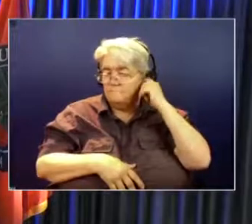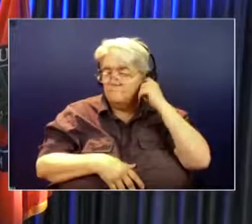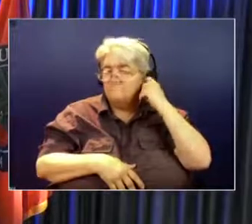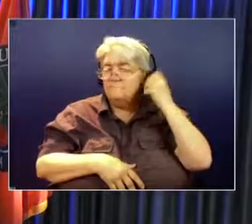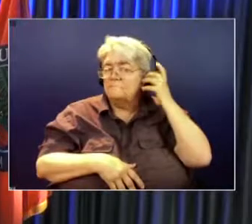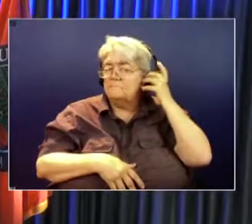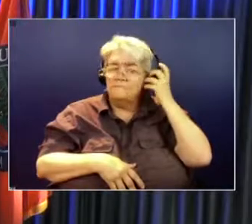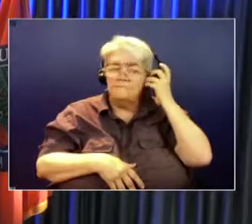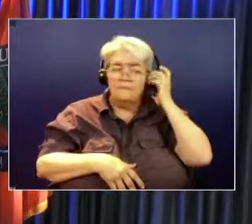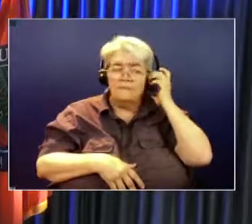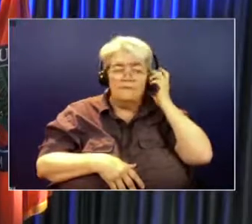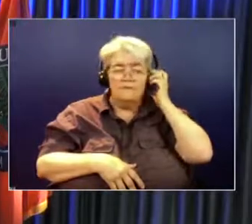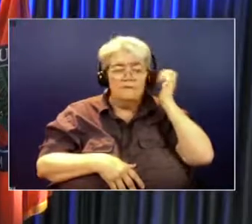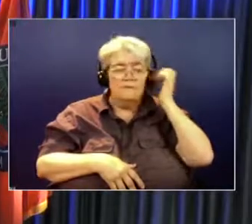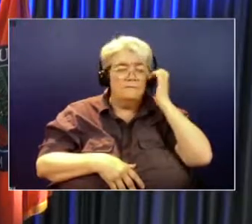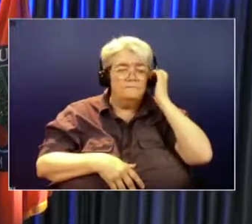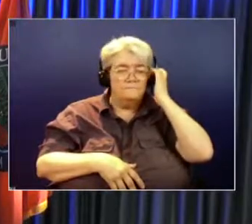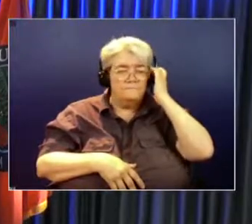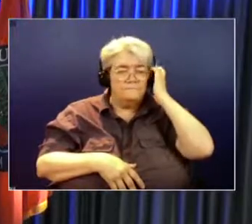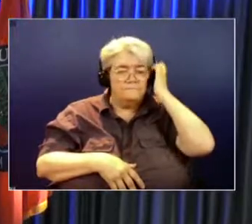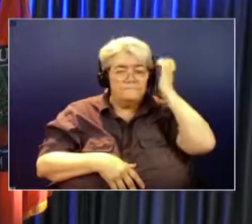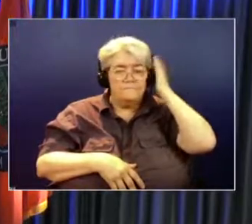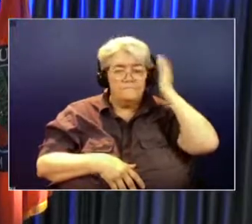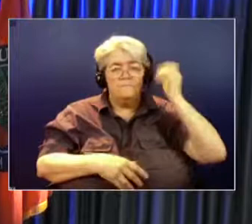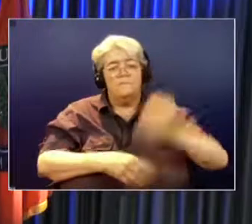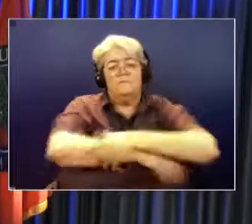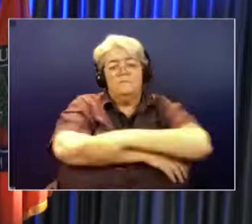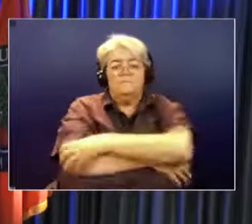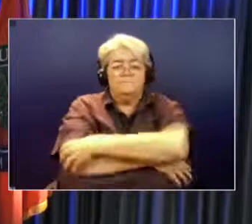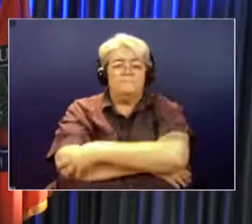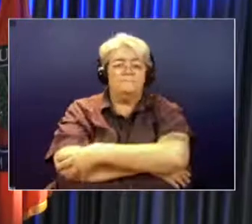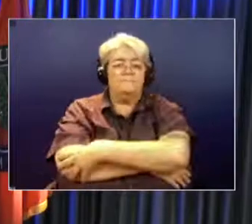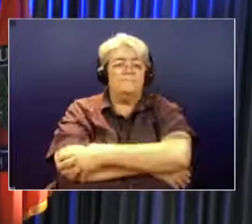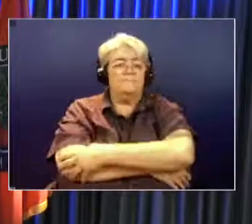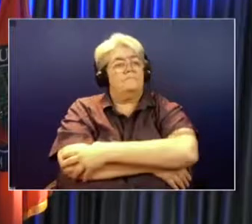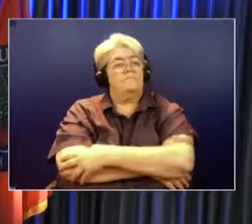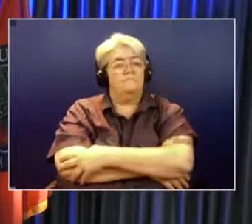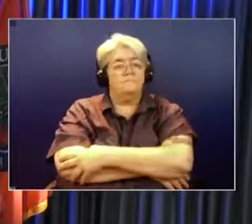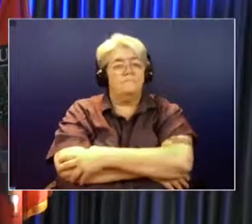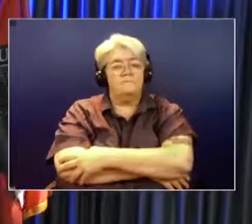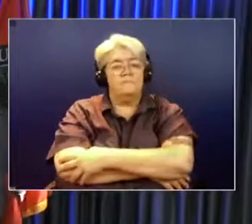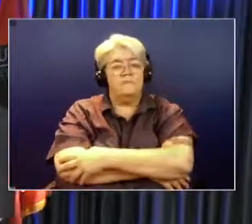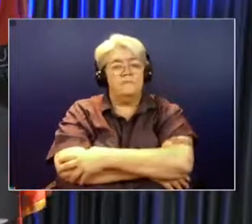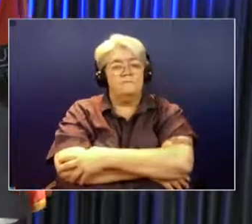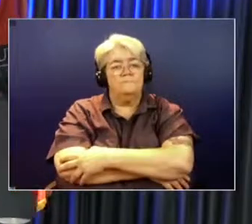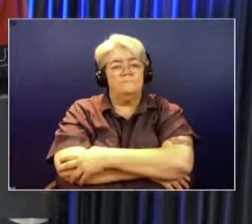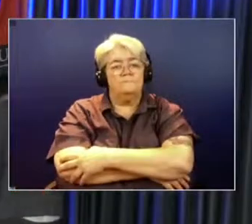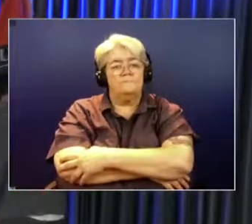foot. That way, you see how we do a foot. Okay.